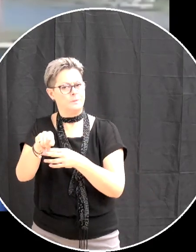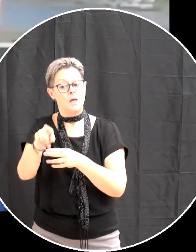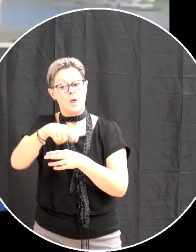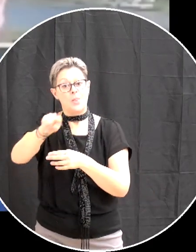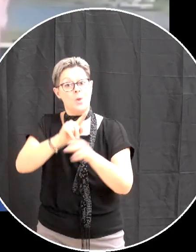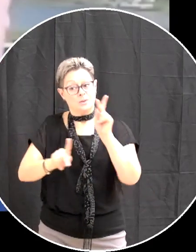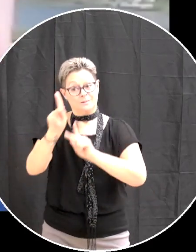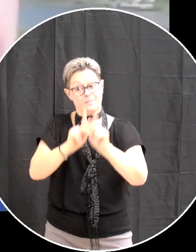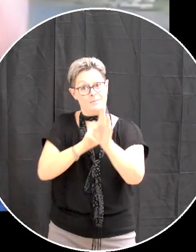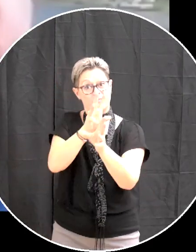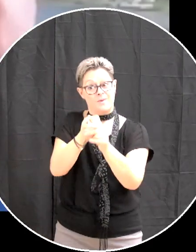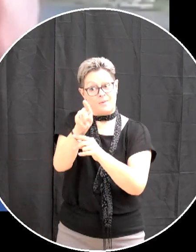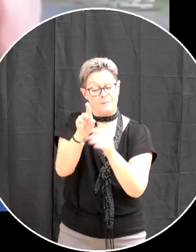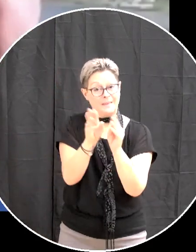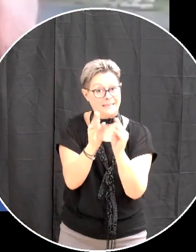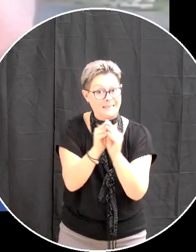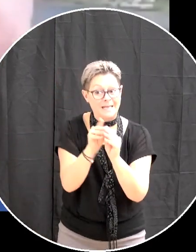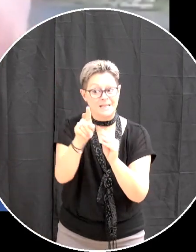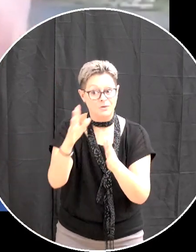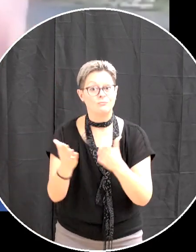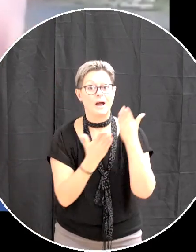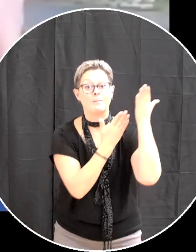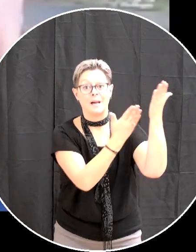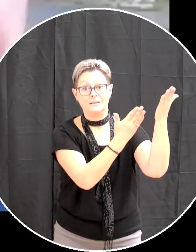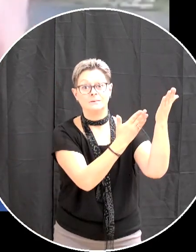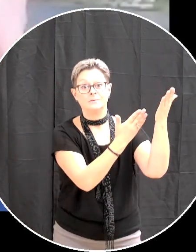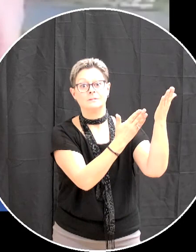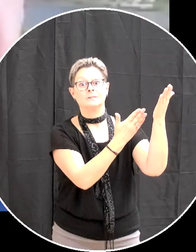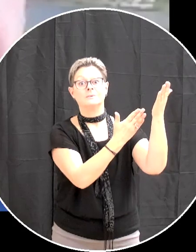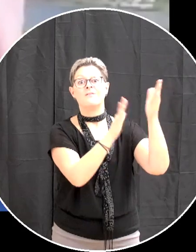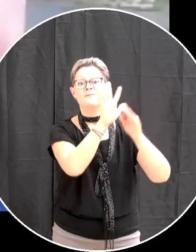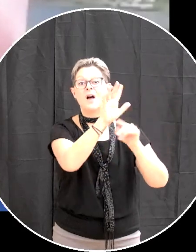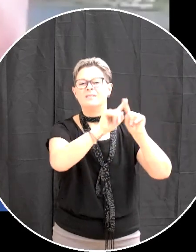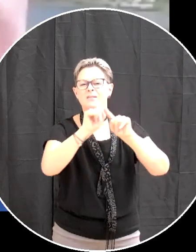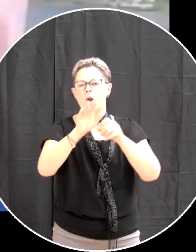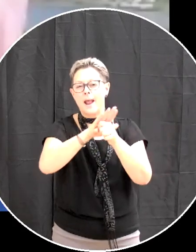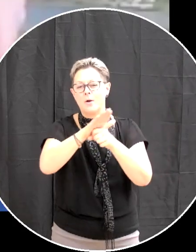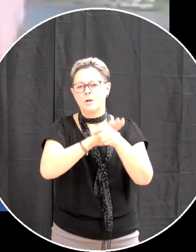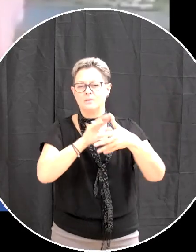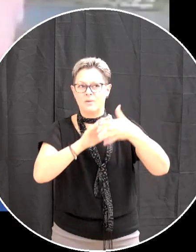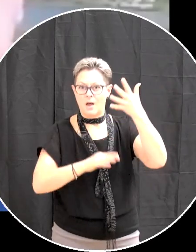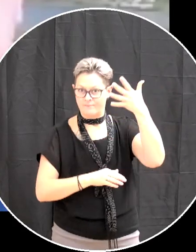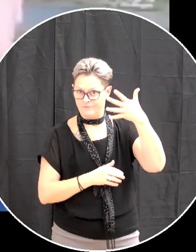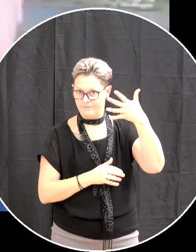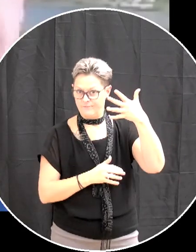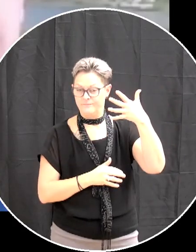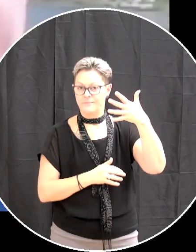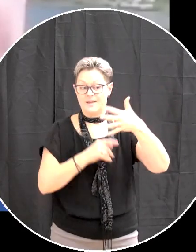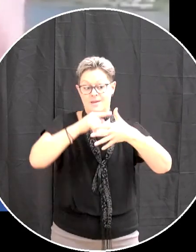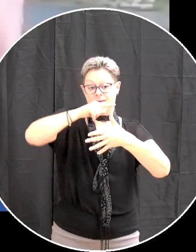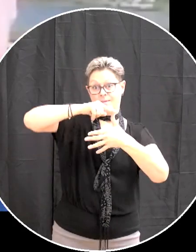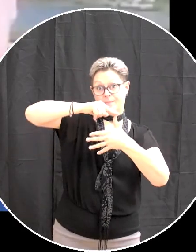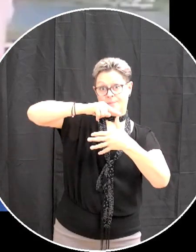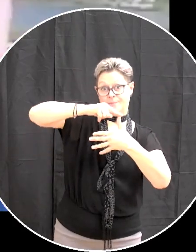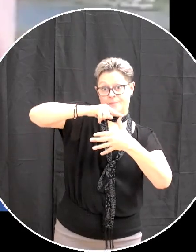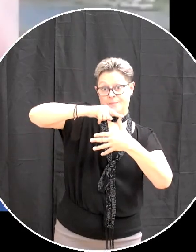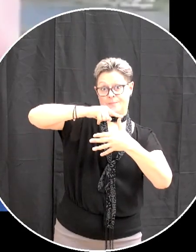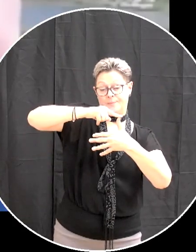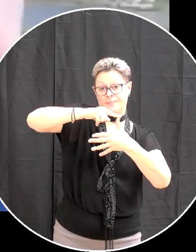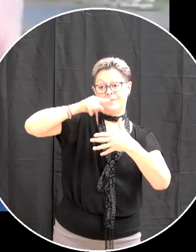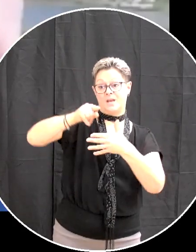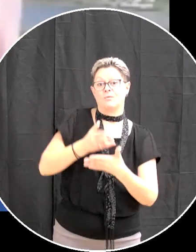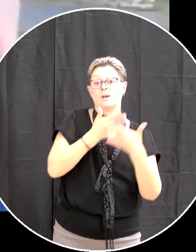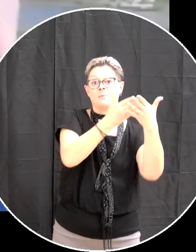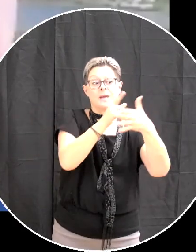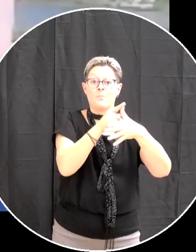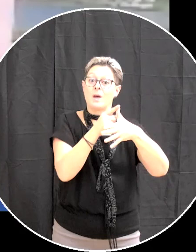meeting made recommendations in 5 different areas. One was School